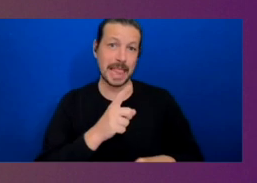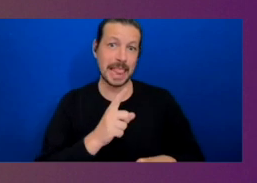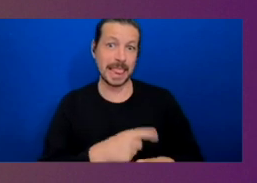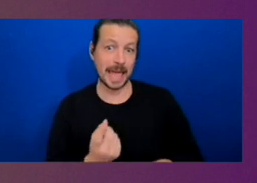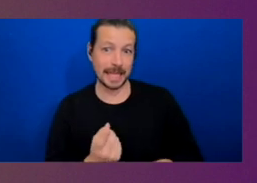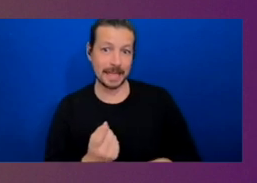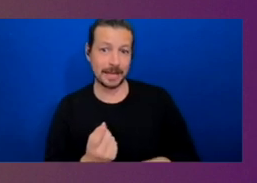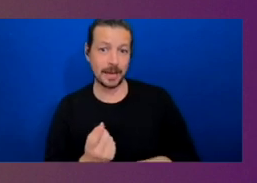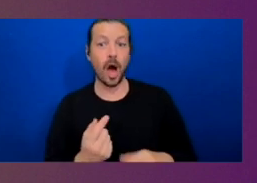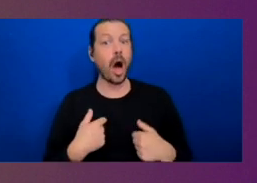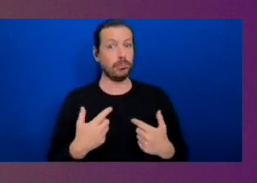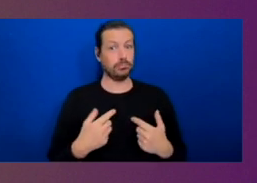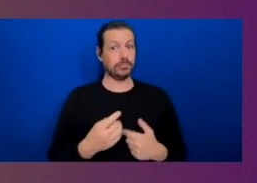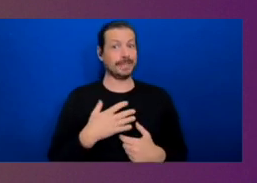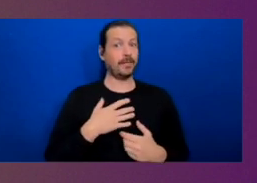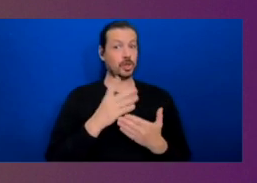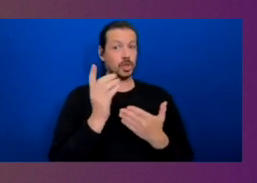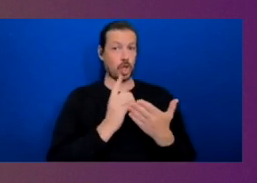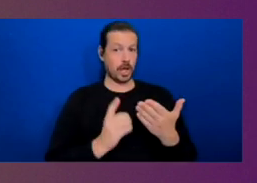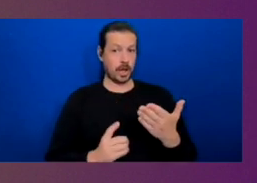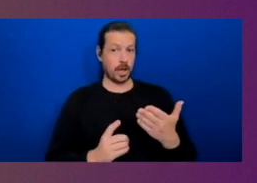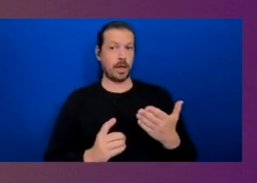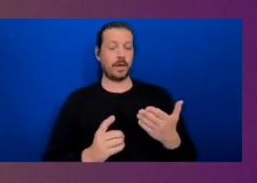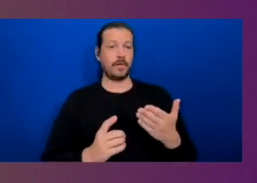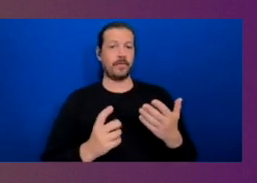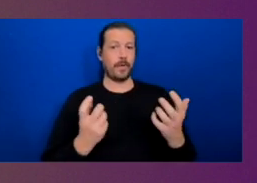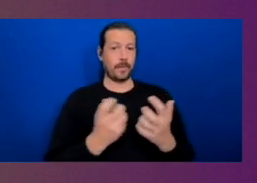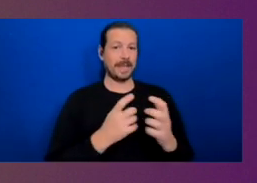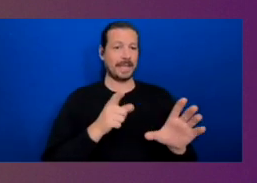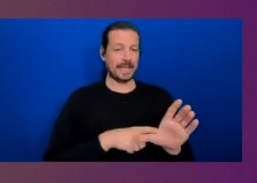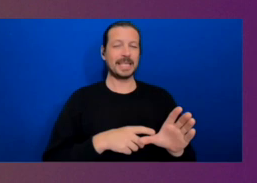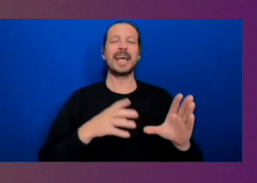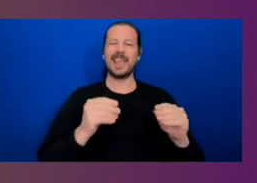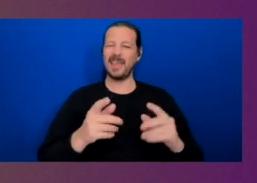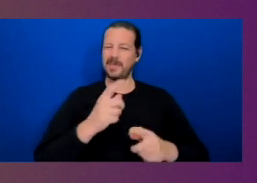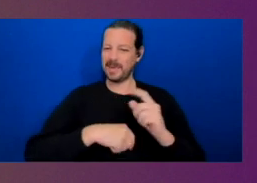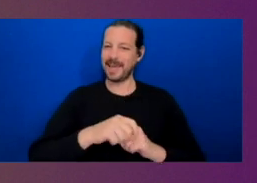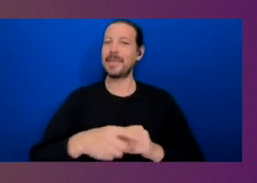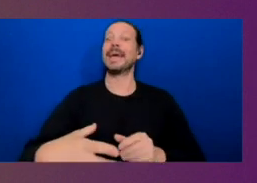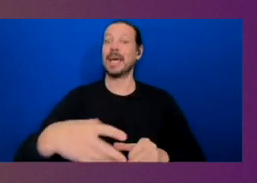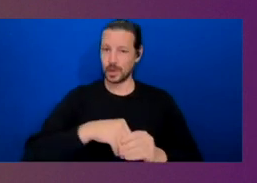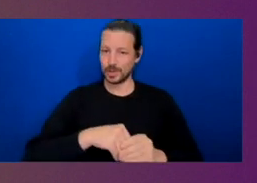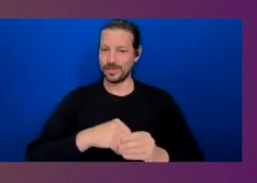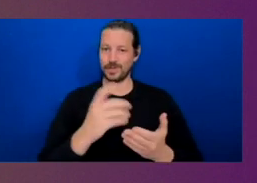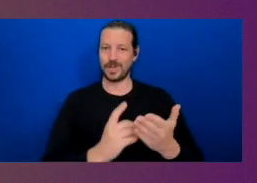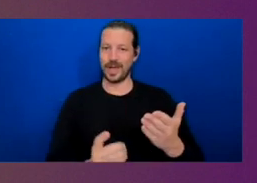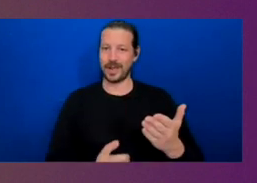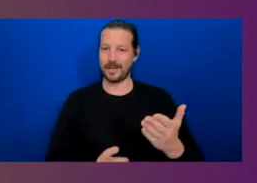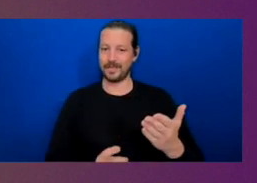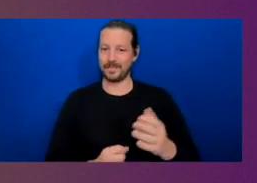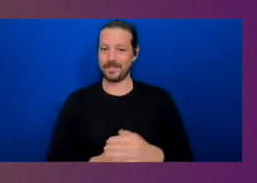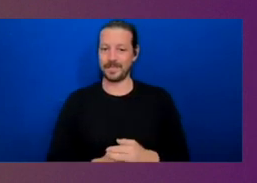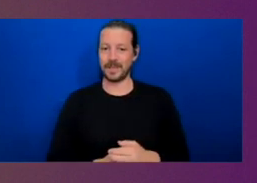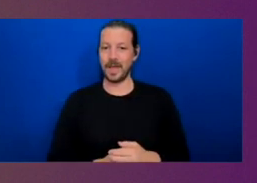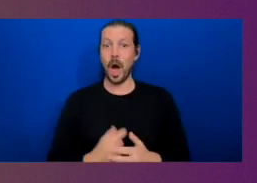was a designer for a number of decades before I became an inclusive designer. So I've got a really strong perspective on this because I failed